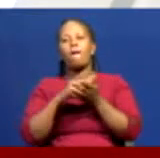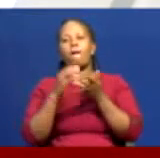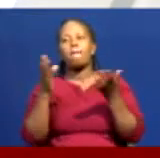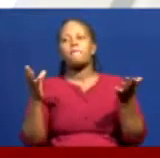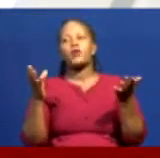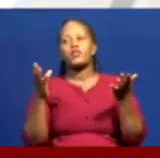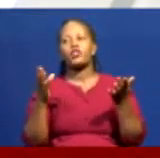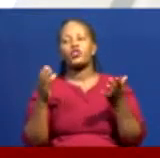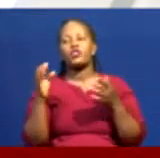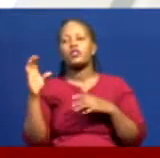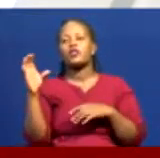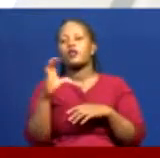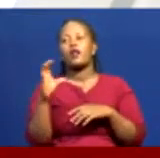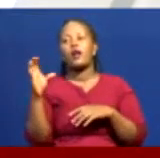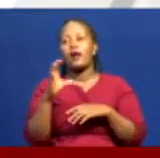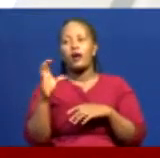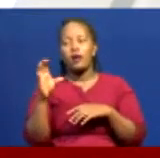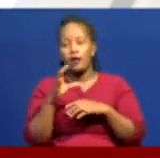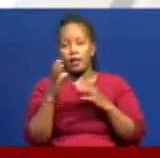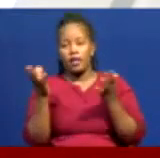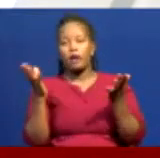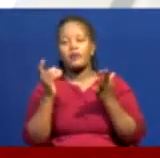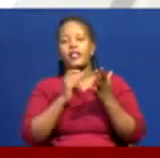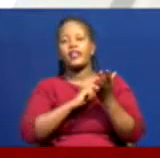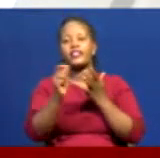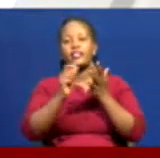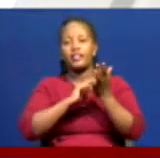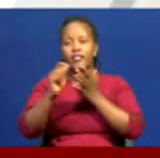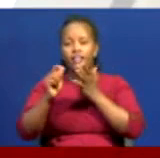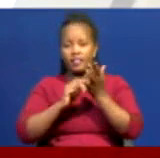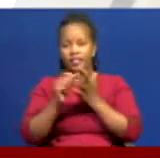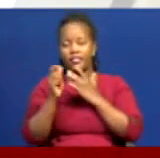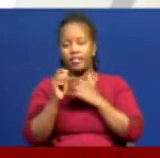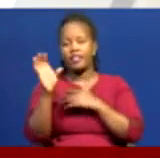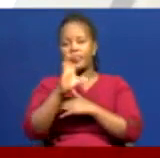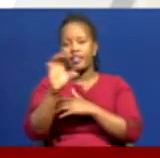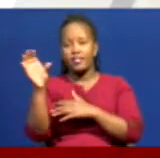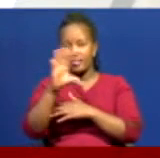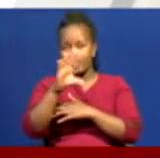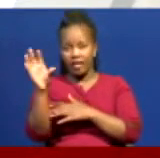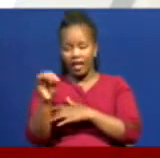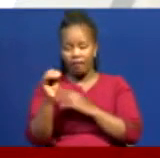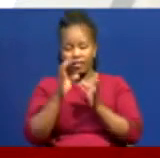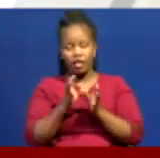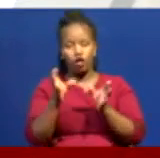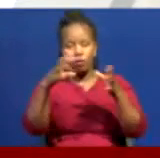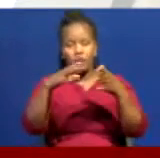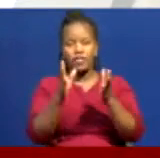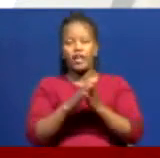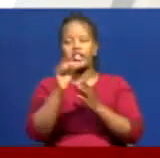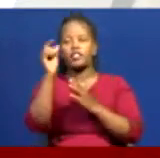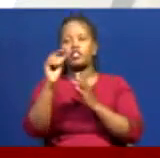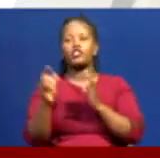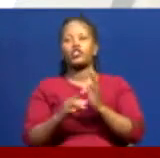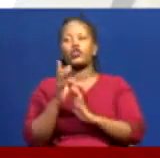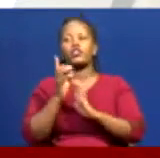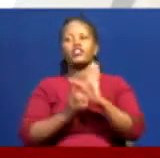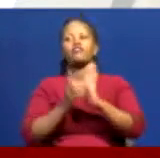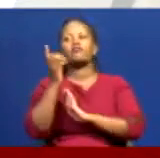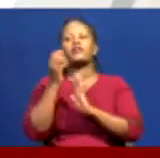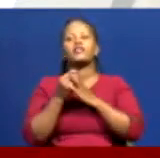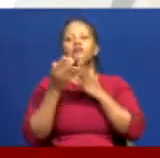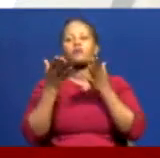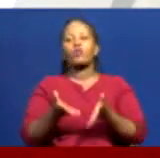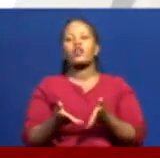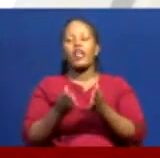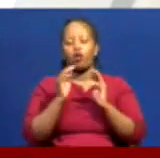Cabinet was actually the Cabinet Secretary, East Africa Community, ASALS and Regional Development. She is